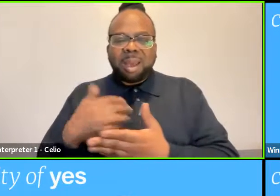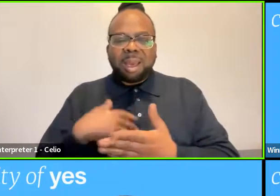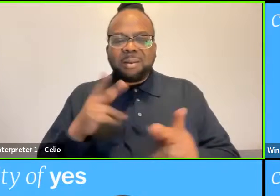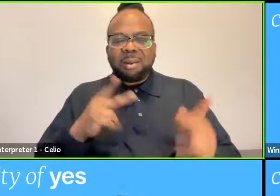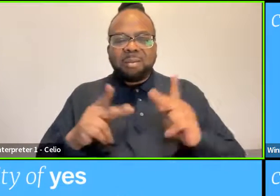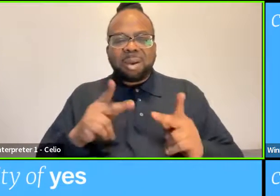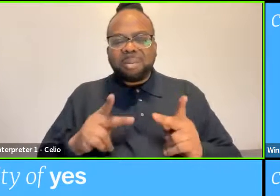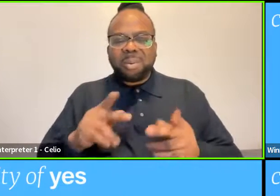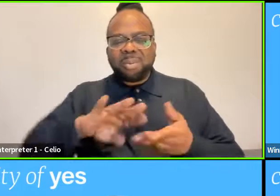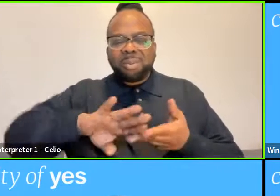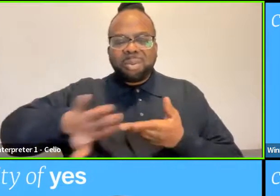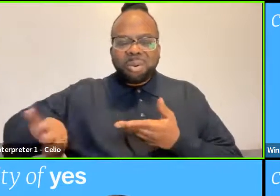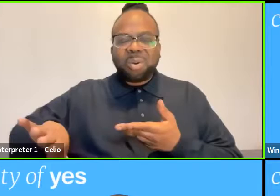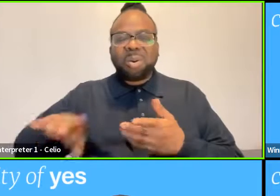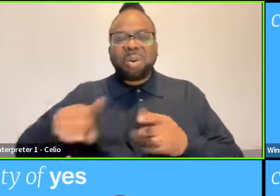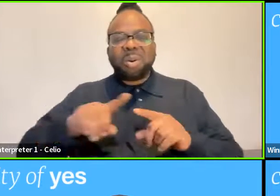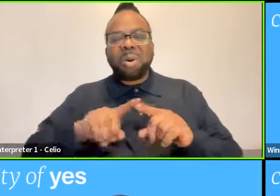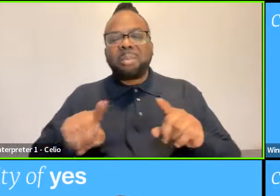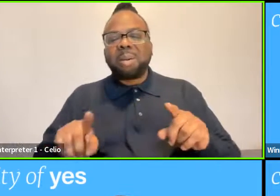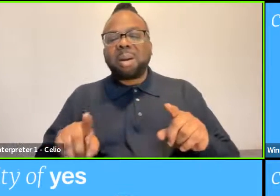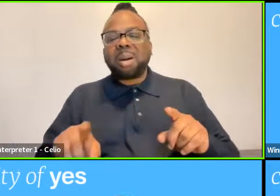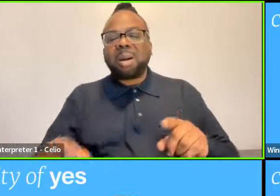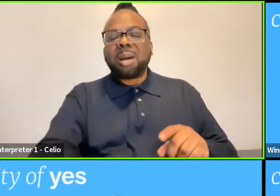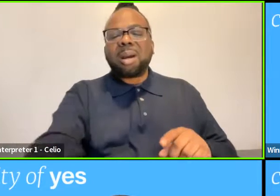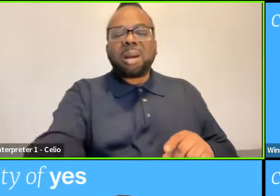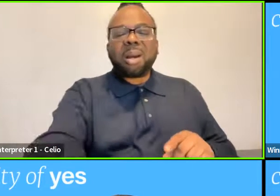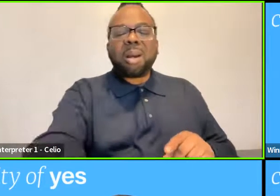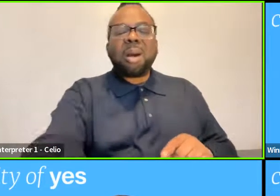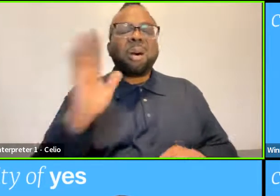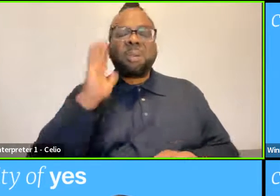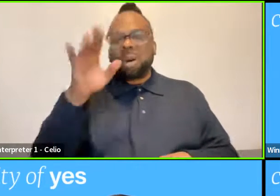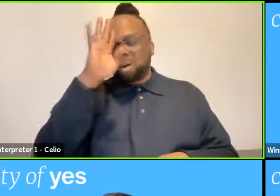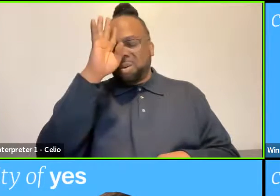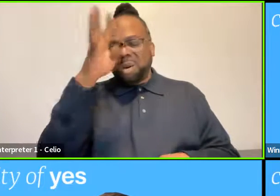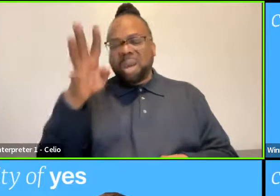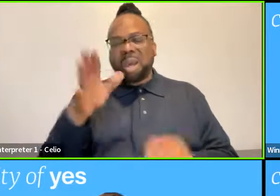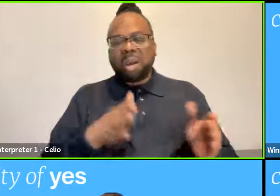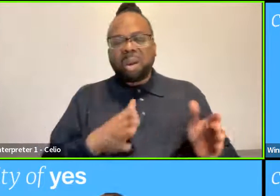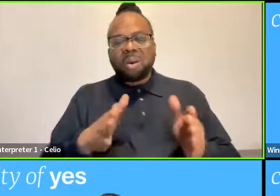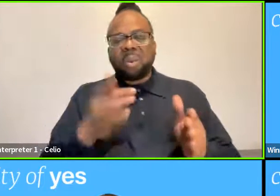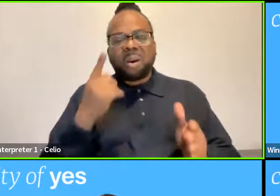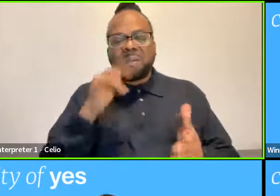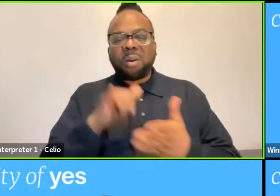them already. Though we will create a pathway for that.